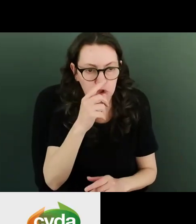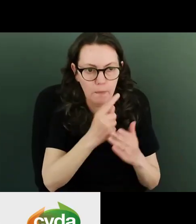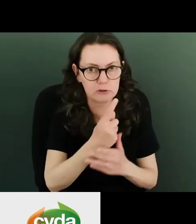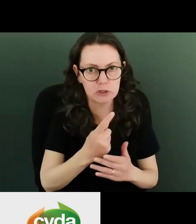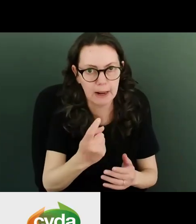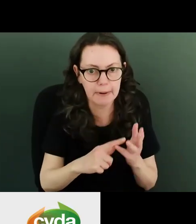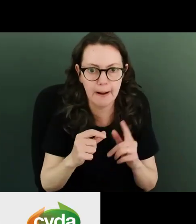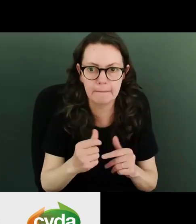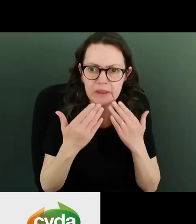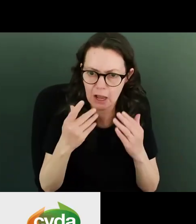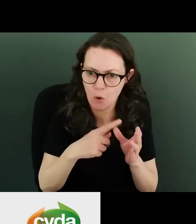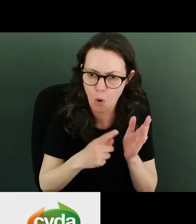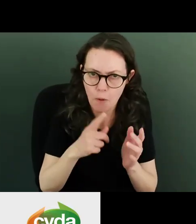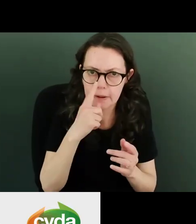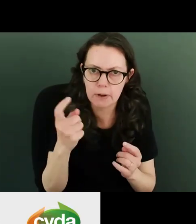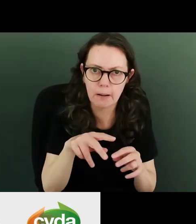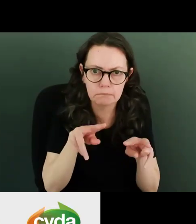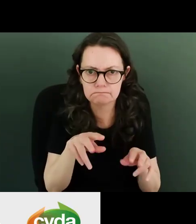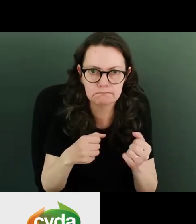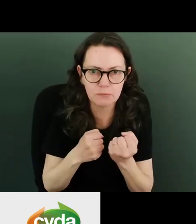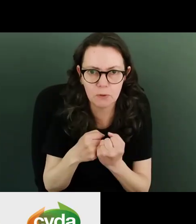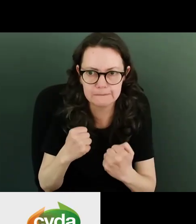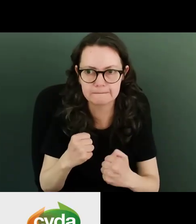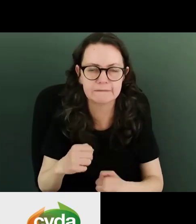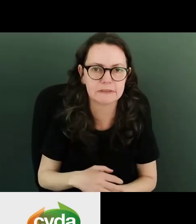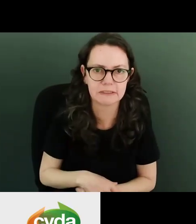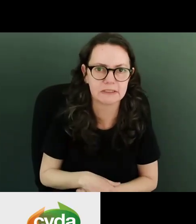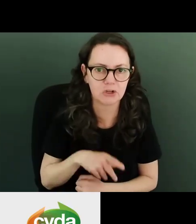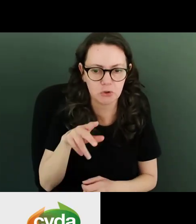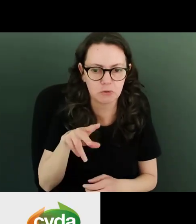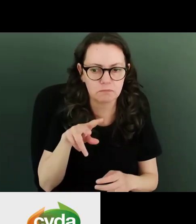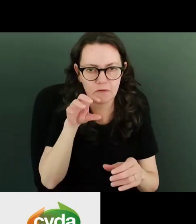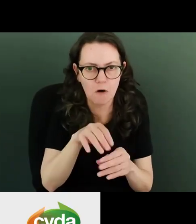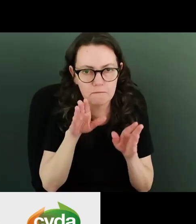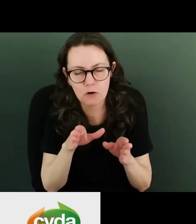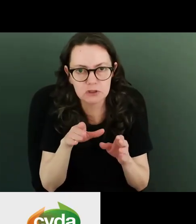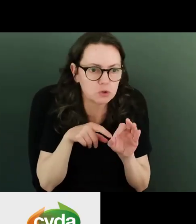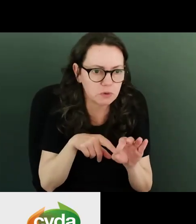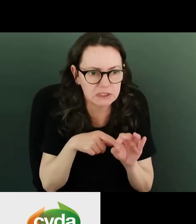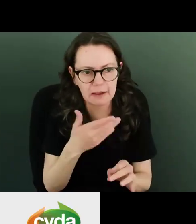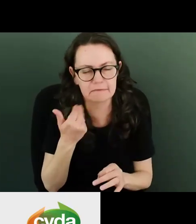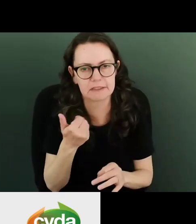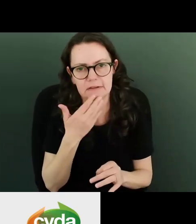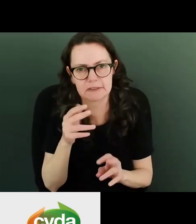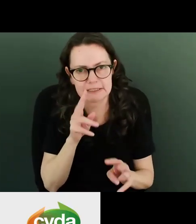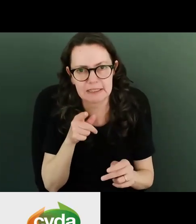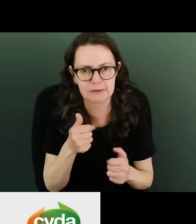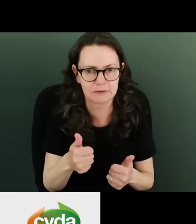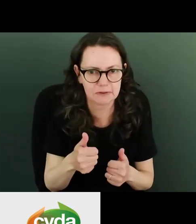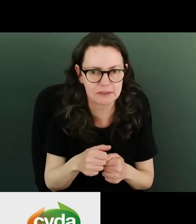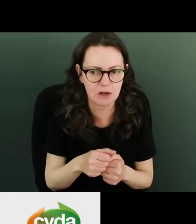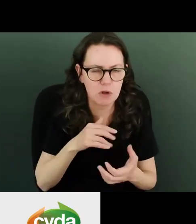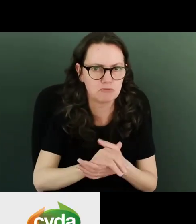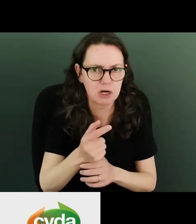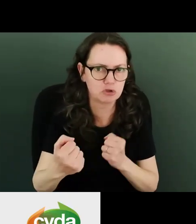the attendees for being here today and supporting the project. Your engagement in the chat and questions has been really helpful. We appreciate